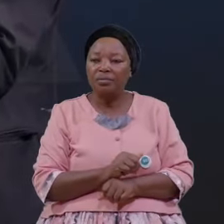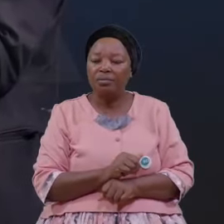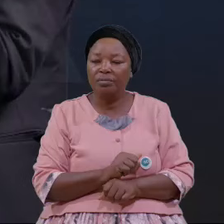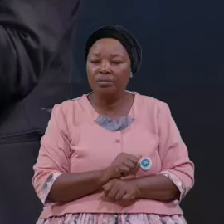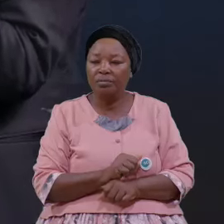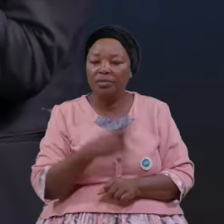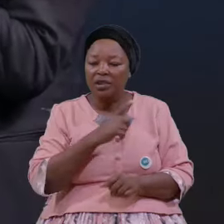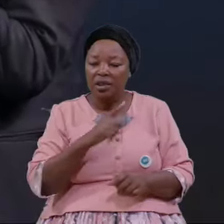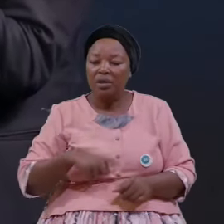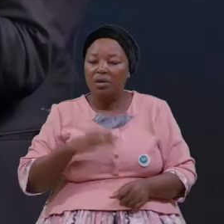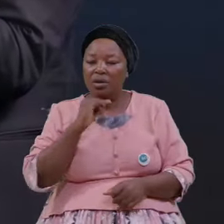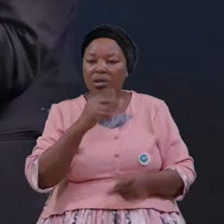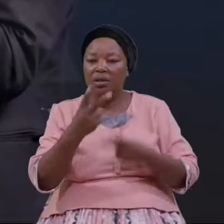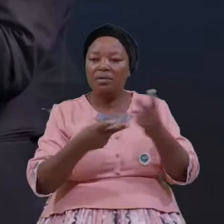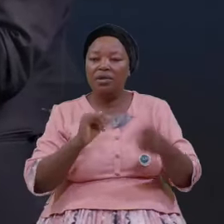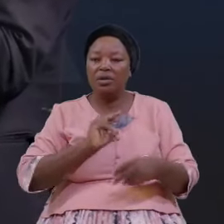today.